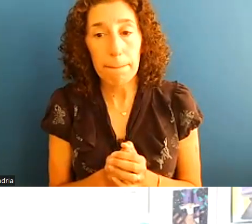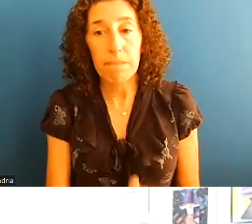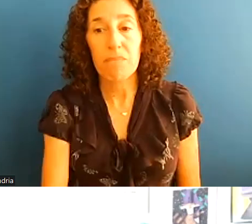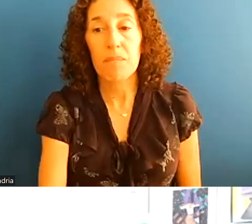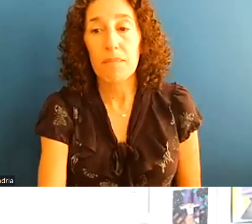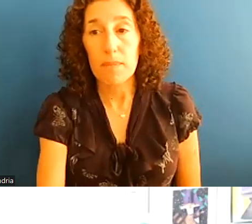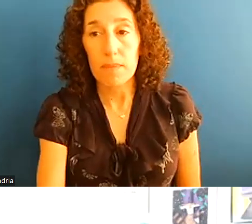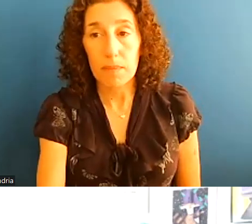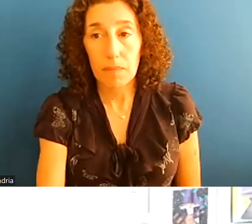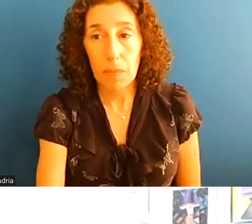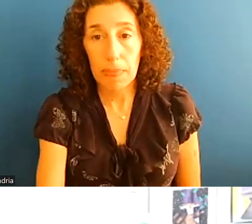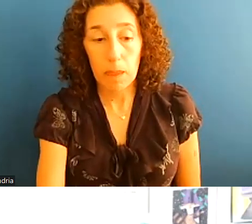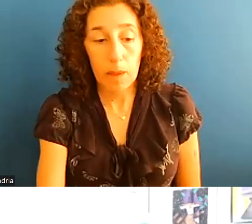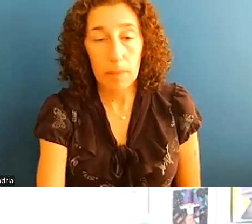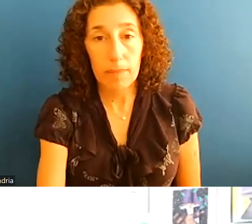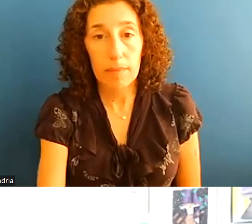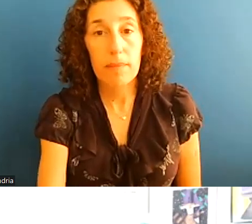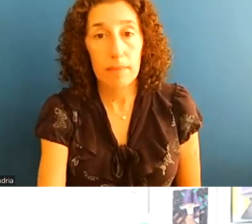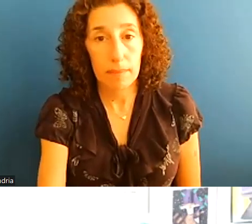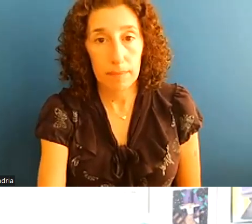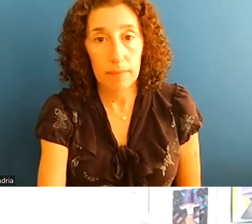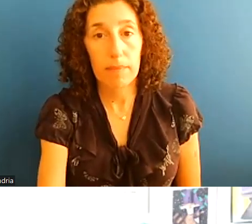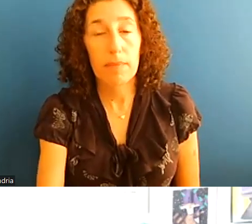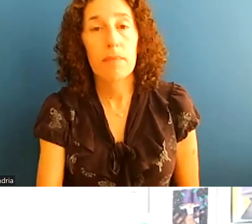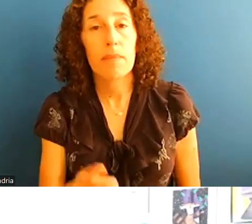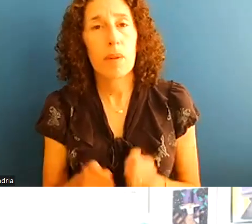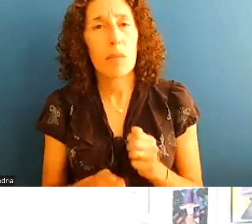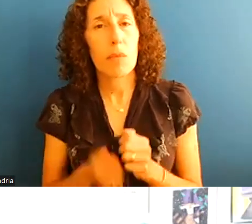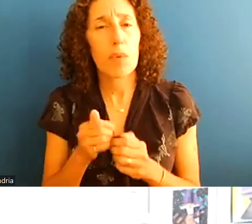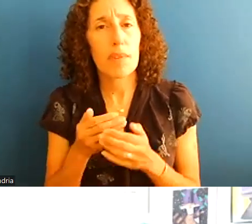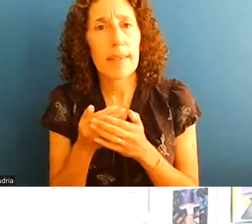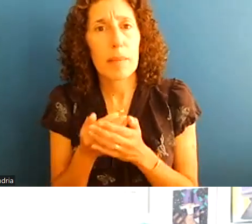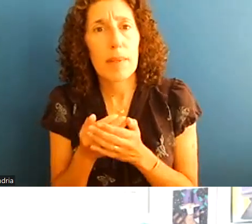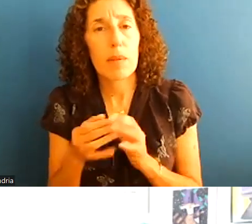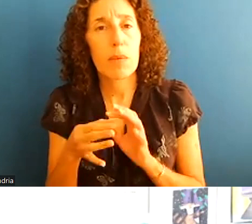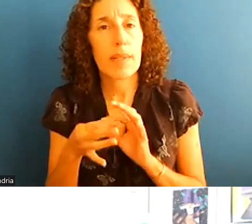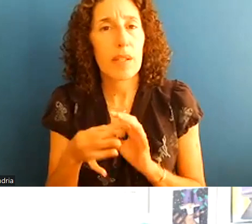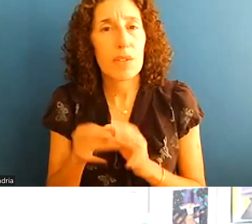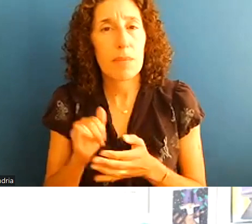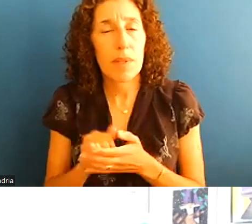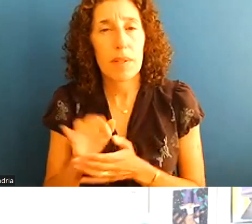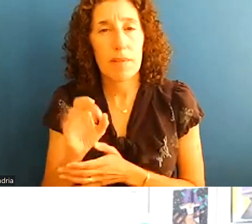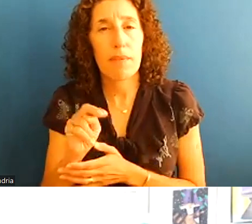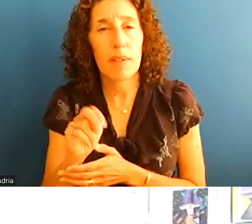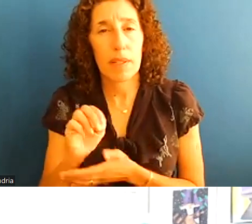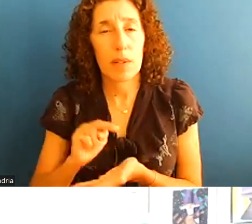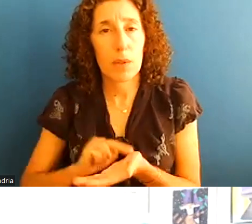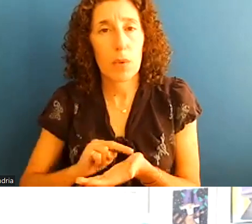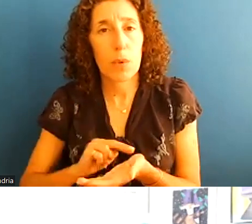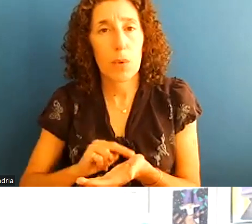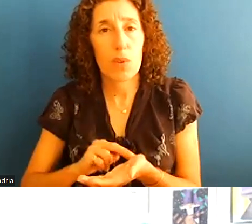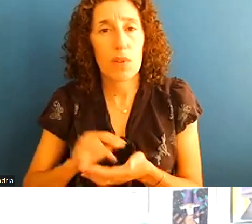most intimate relationship with the victim advocate as a forensic nurse. We in Harford County at least have a very tight